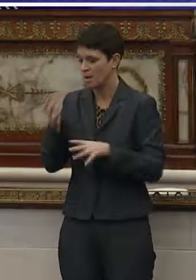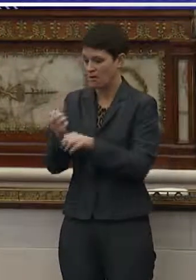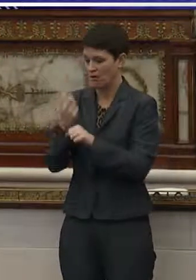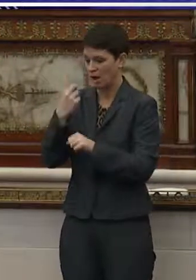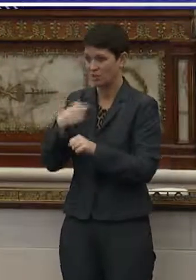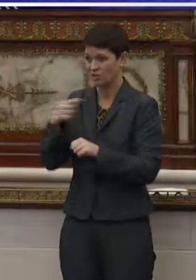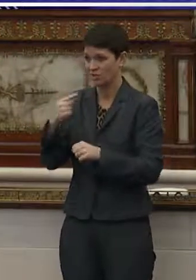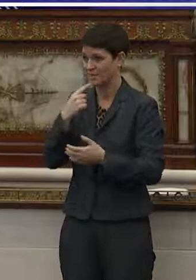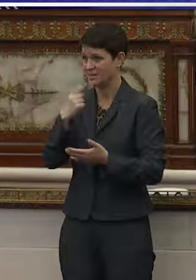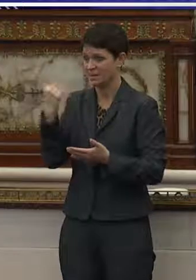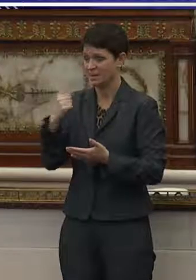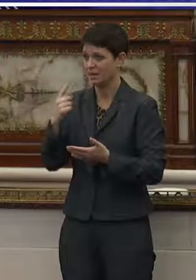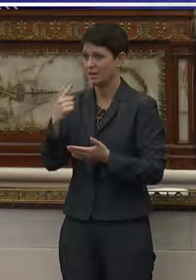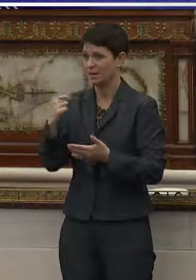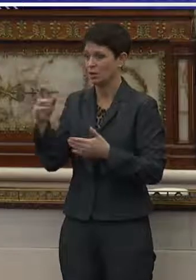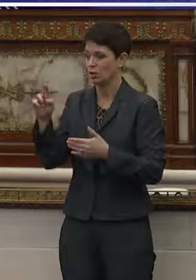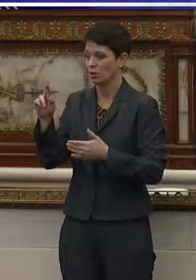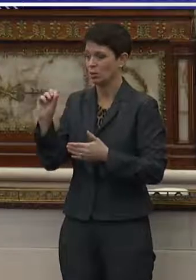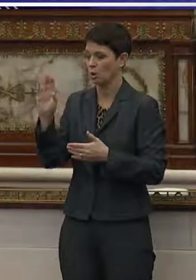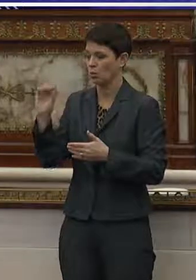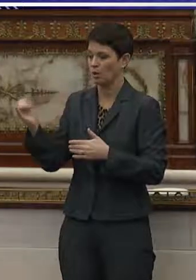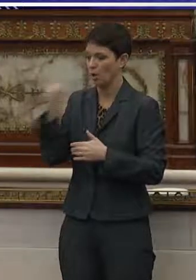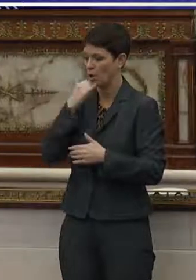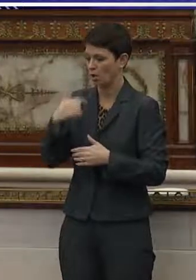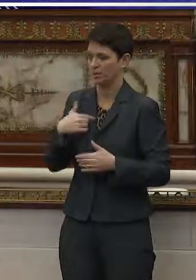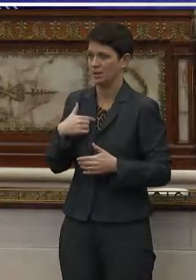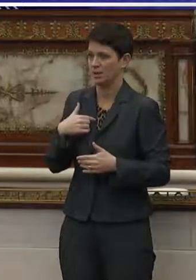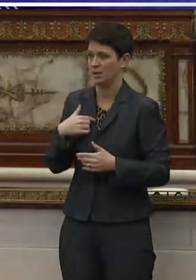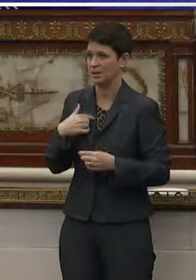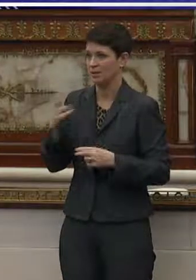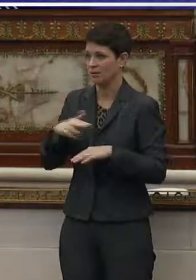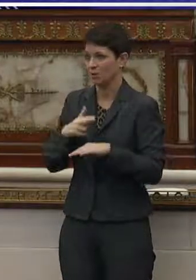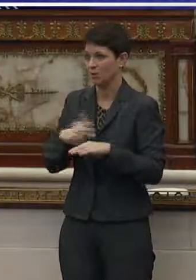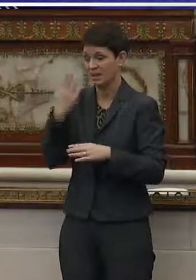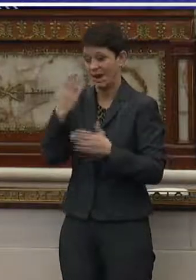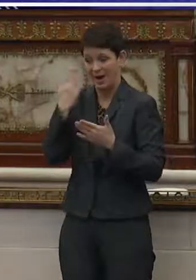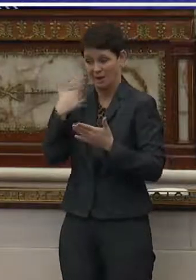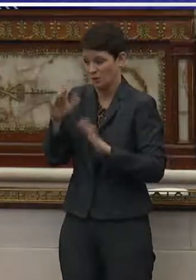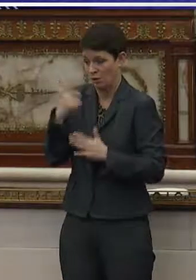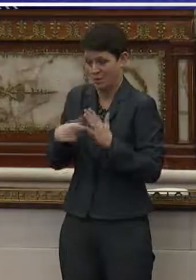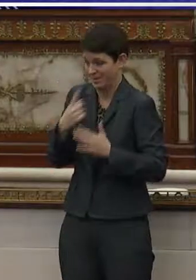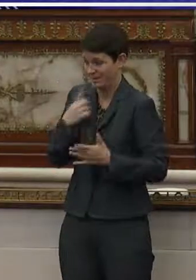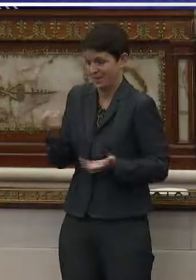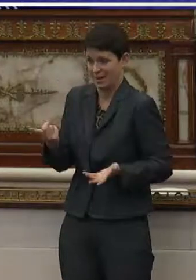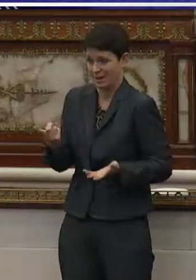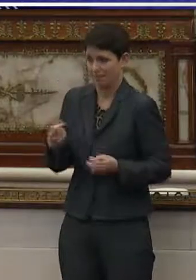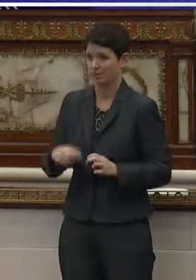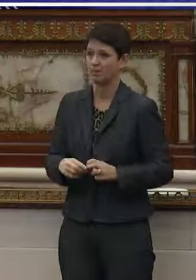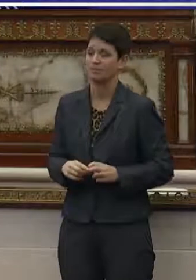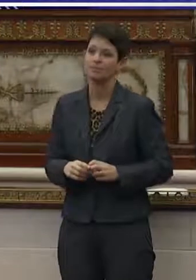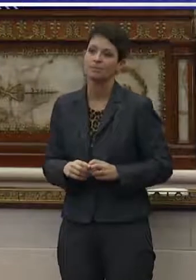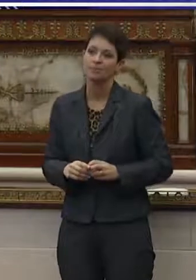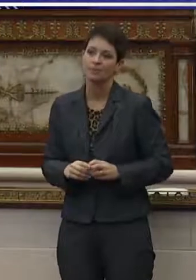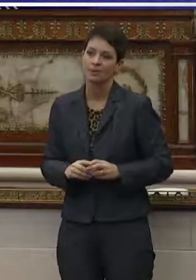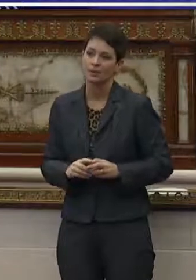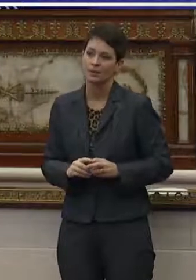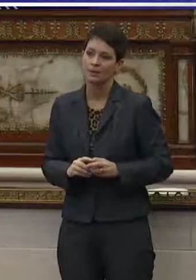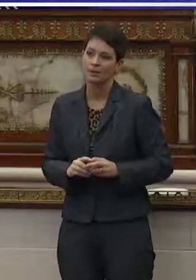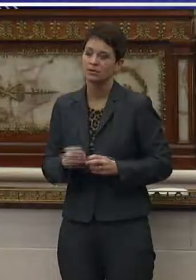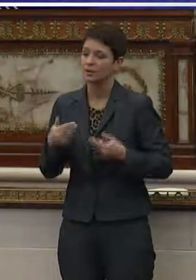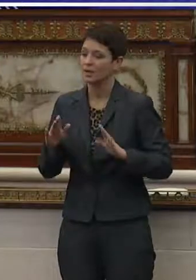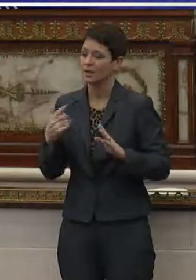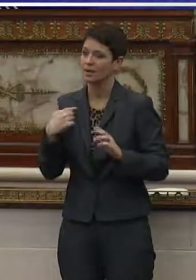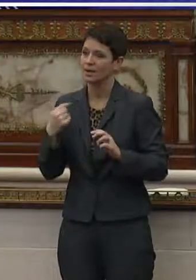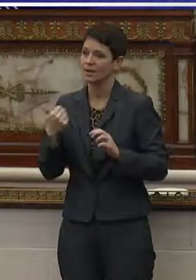robocall and she said, somebody robocalled me. And of course, I didn't know what it said. Is there any way we